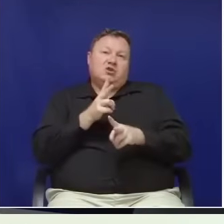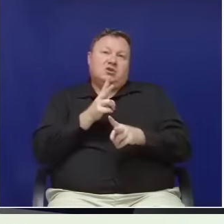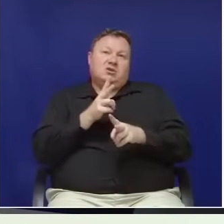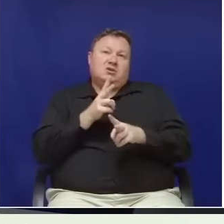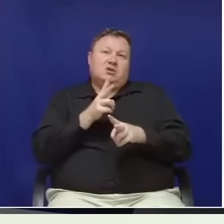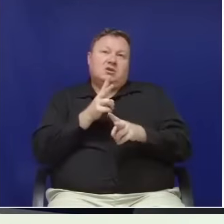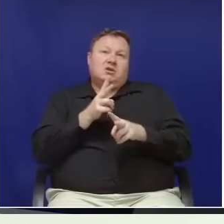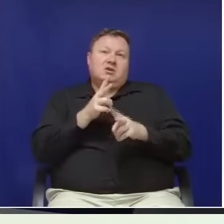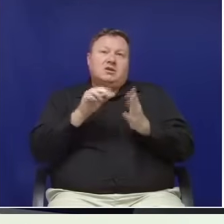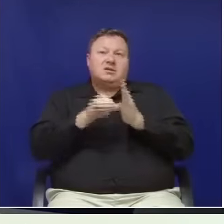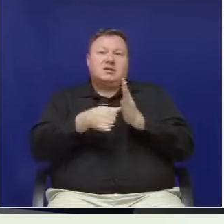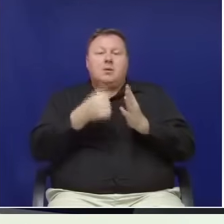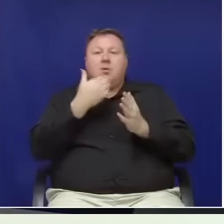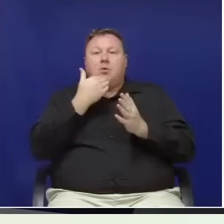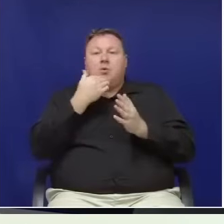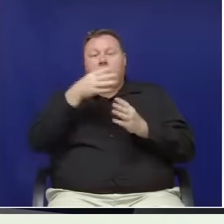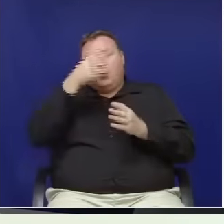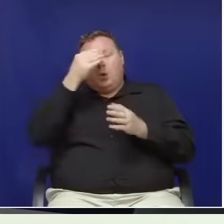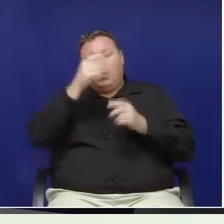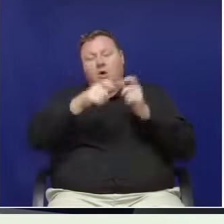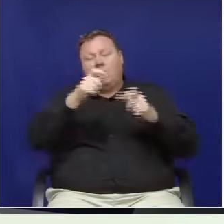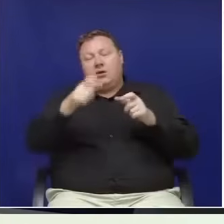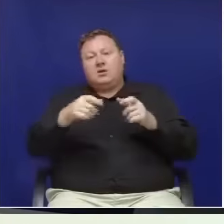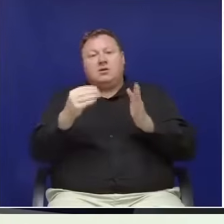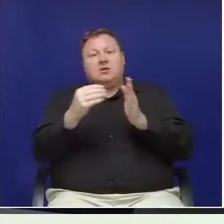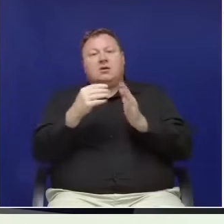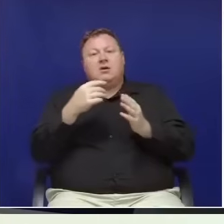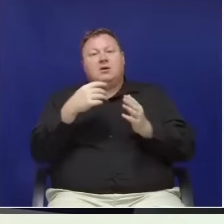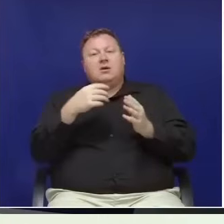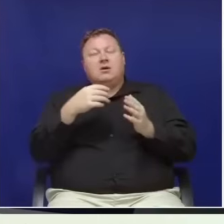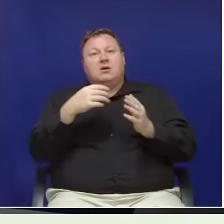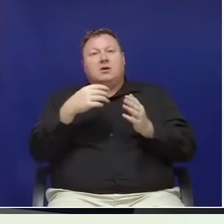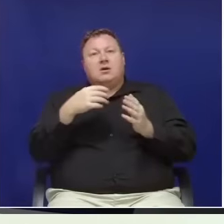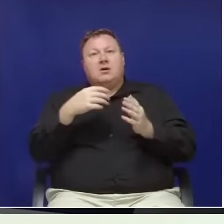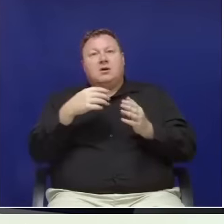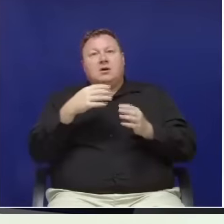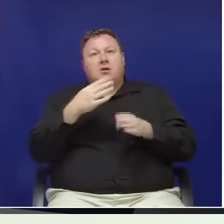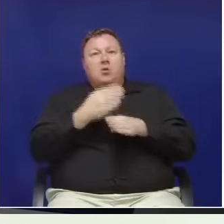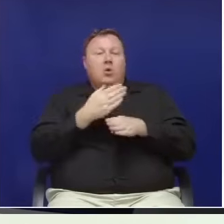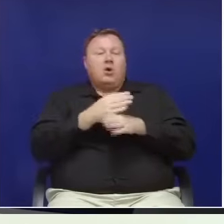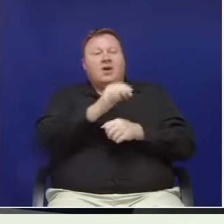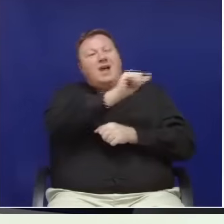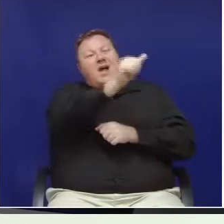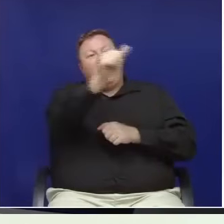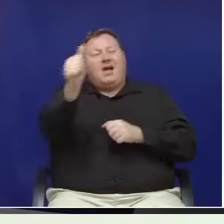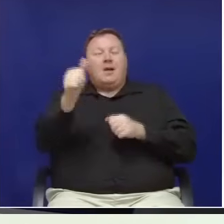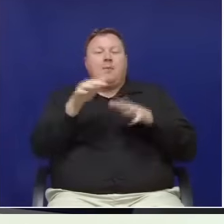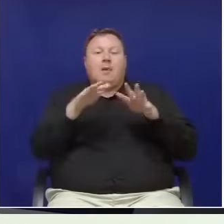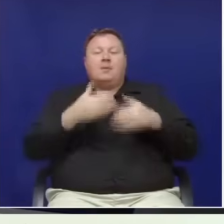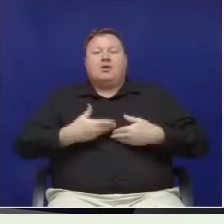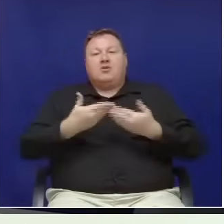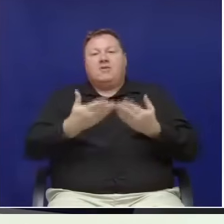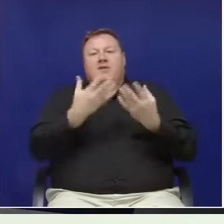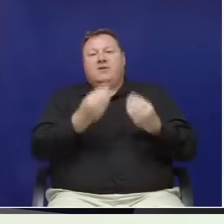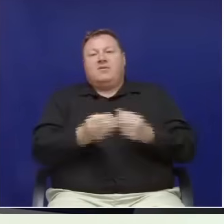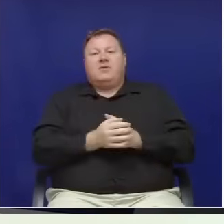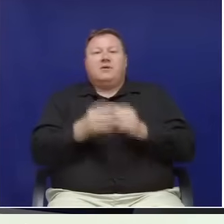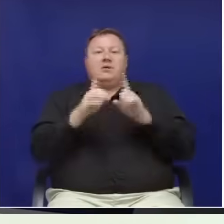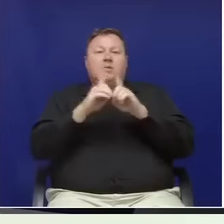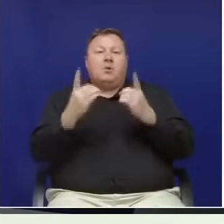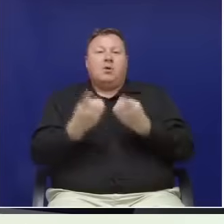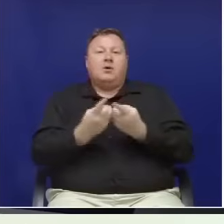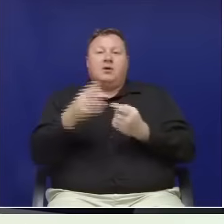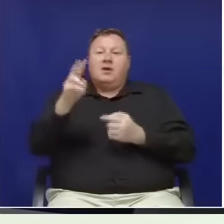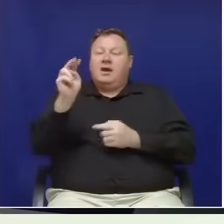to learners who are employed elsewhere in the public service. The department has registered a new NQF